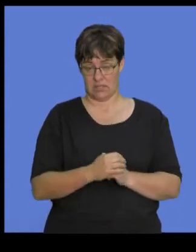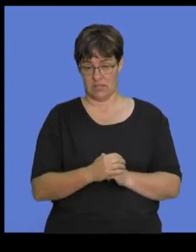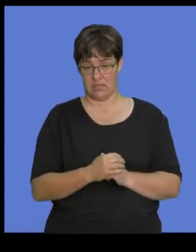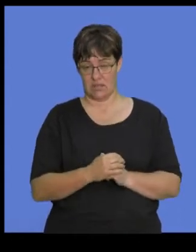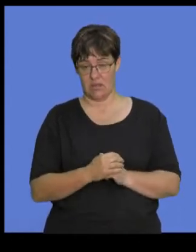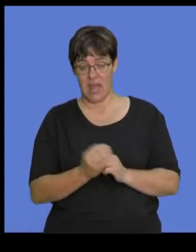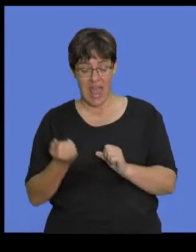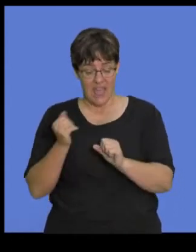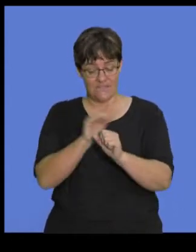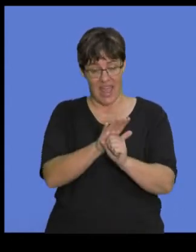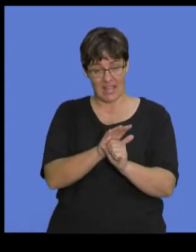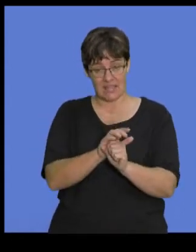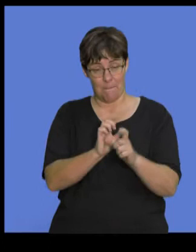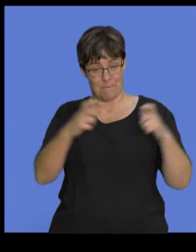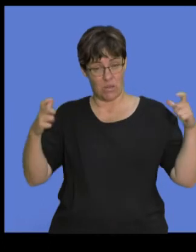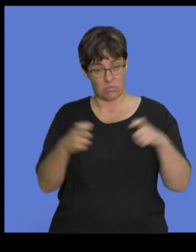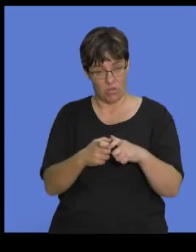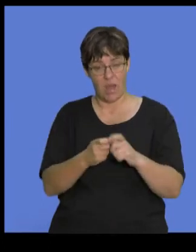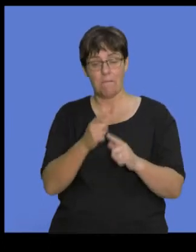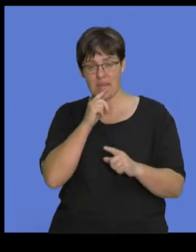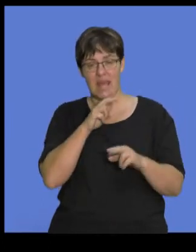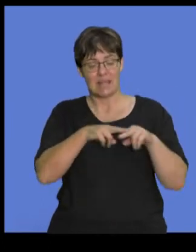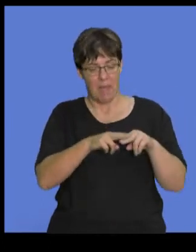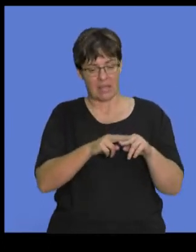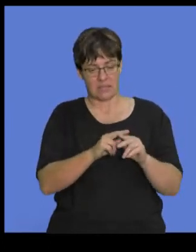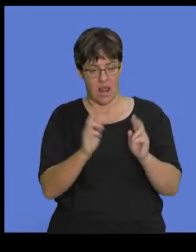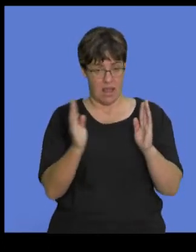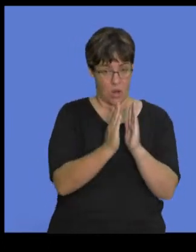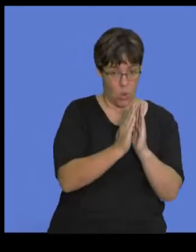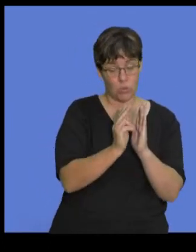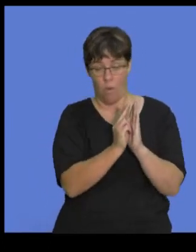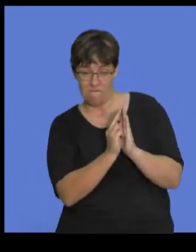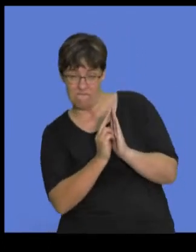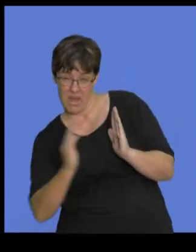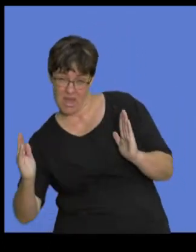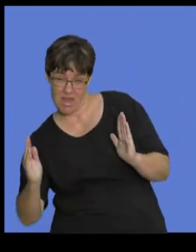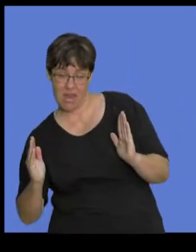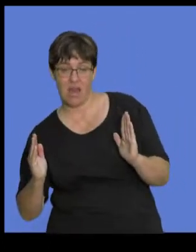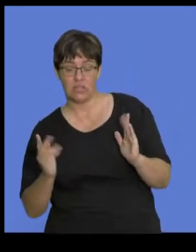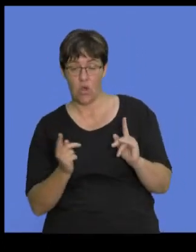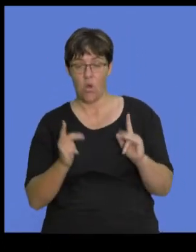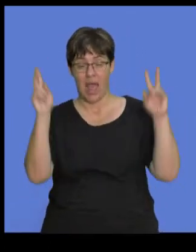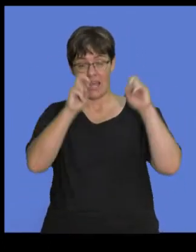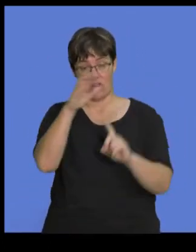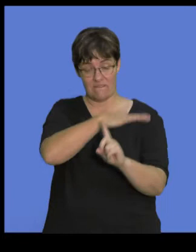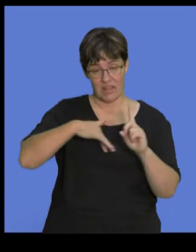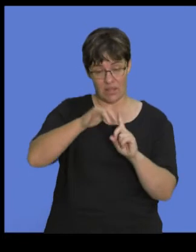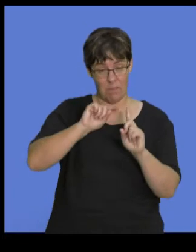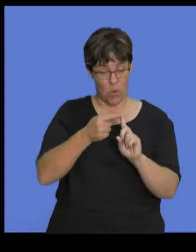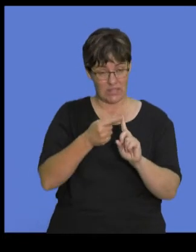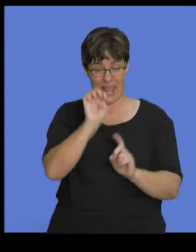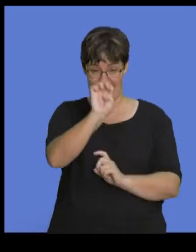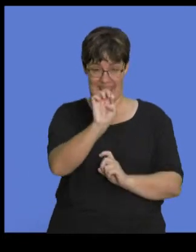of the factors that affect the magnitude is actually the distance. So we've realized that electric field at a point, this is our